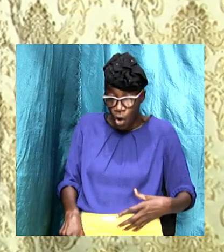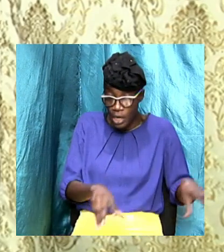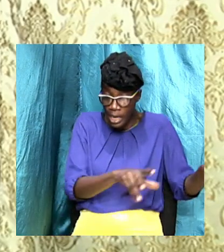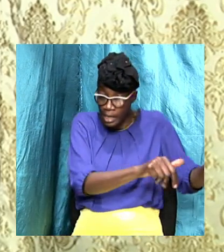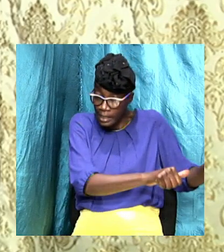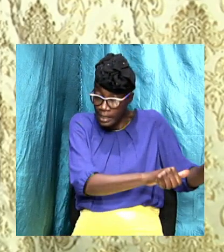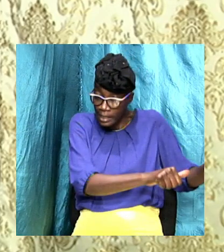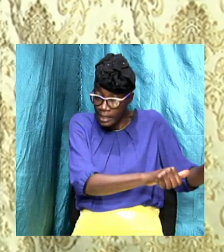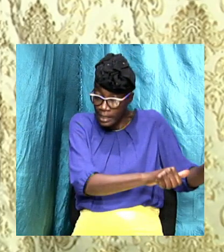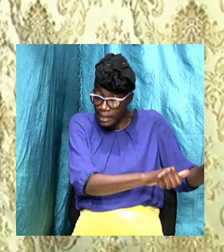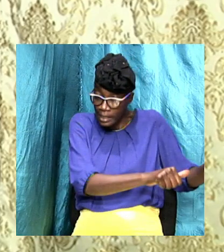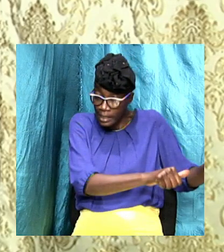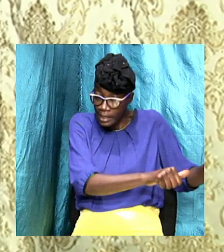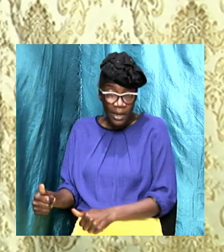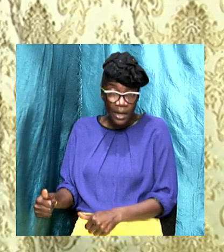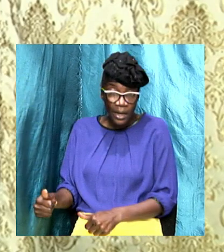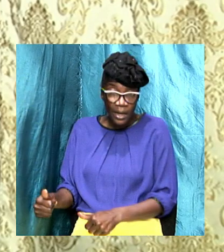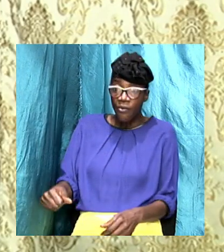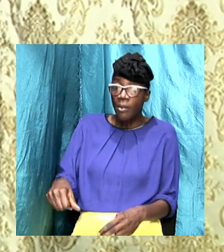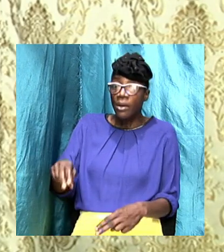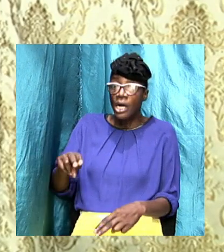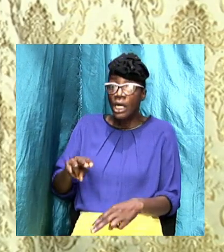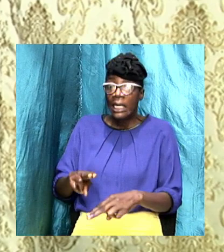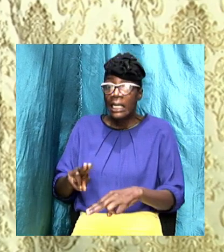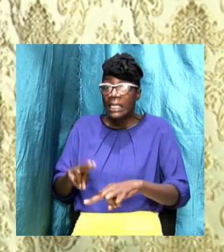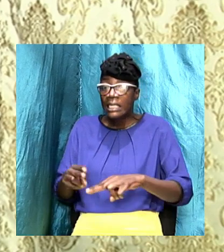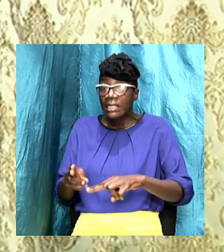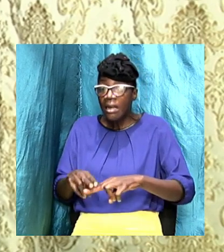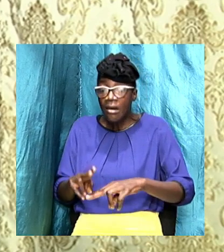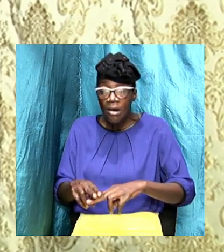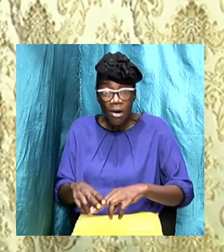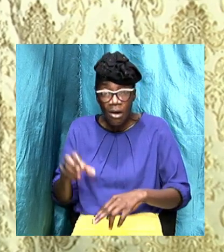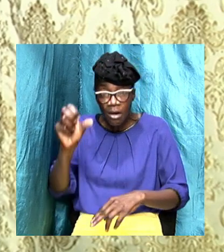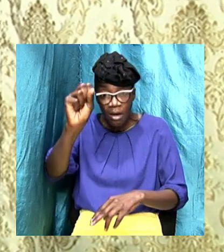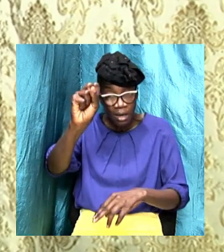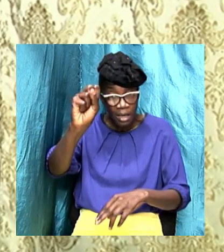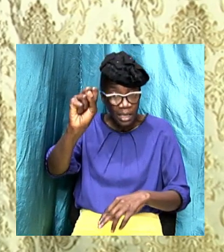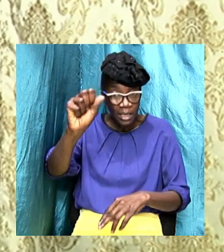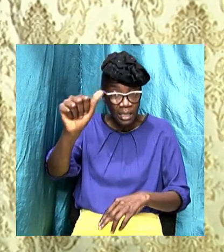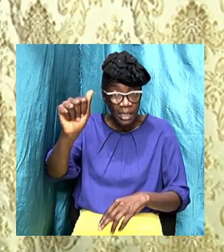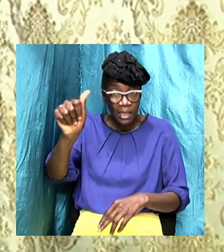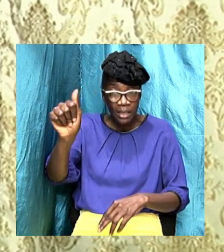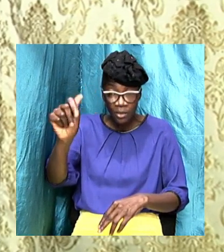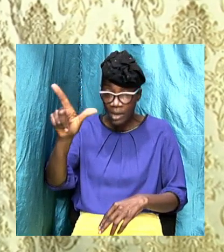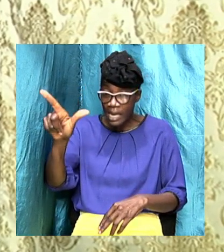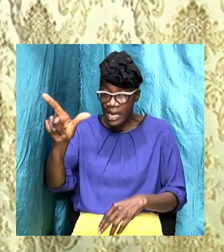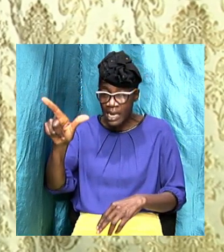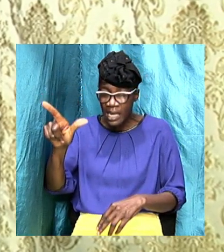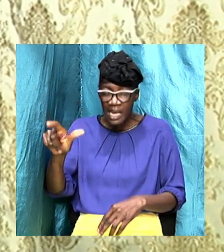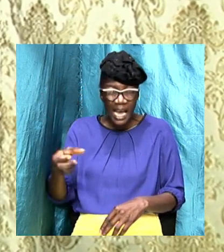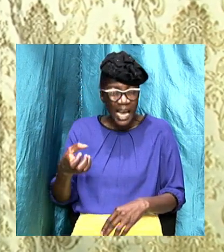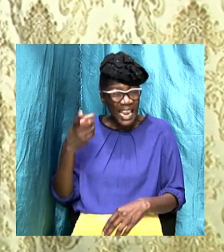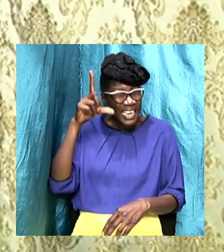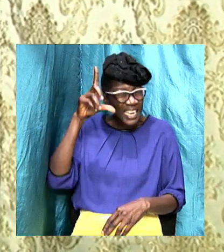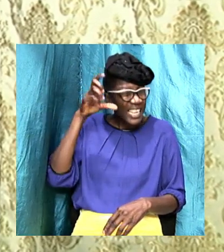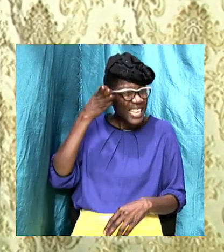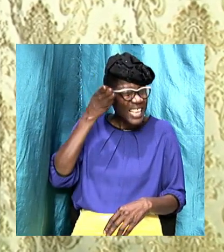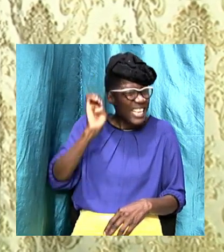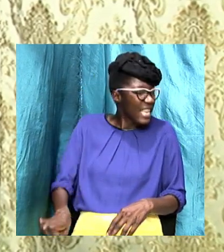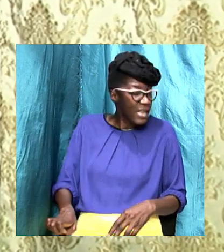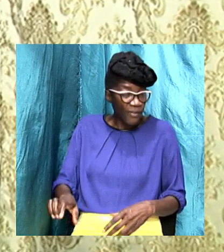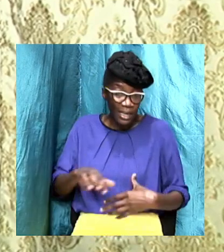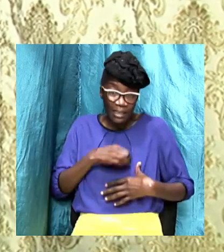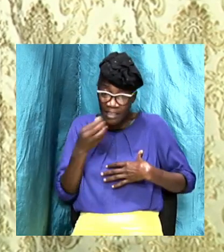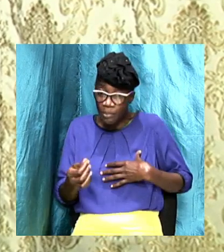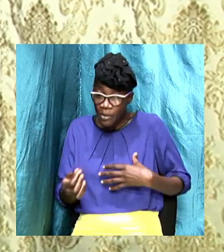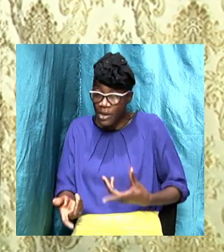spirit from the Lord terrorized him. I want you to understand that, just like I've said, that without